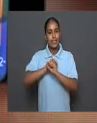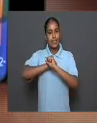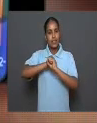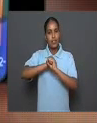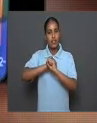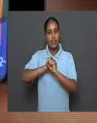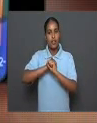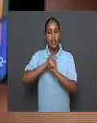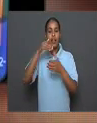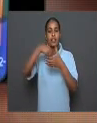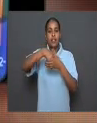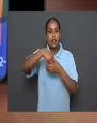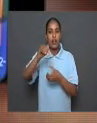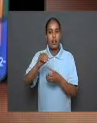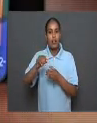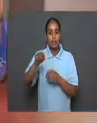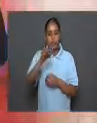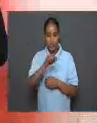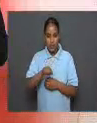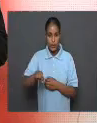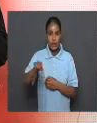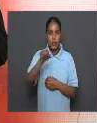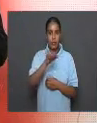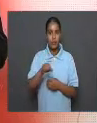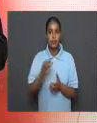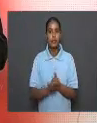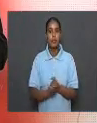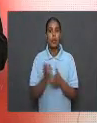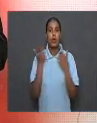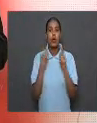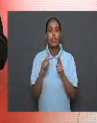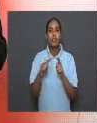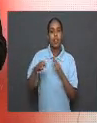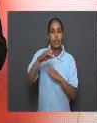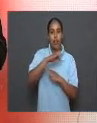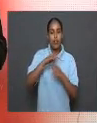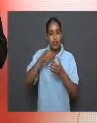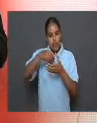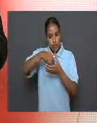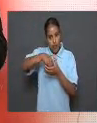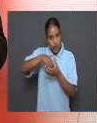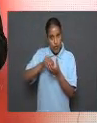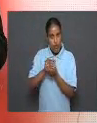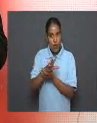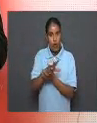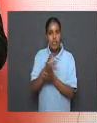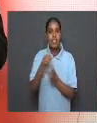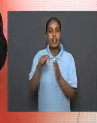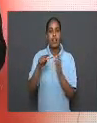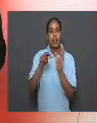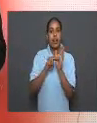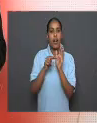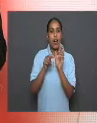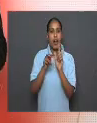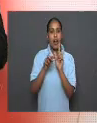resistance in the external circuit. When the electrons flow from the anode to